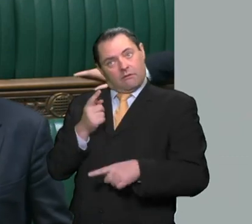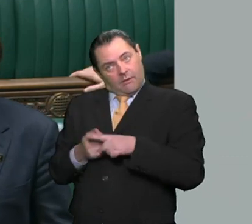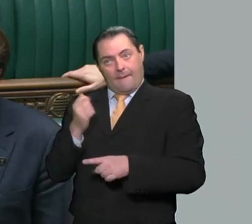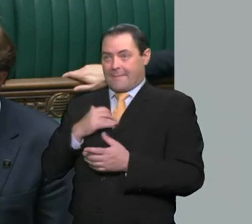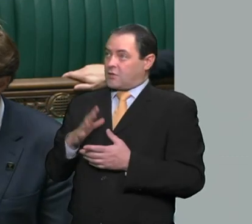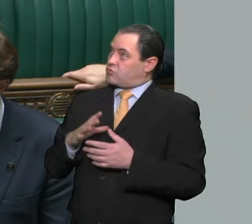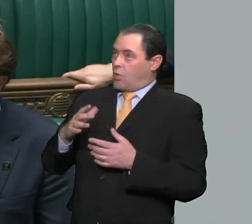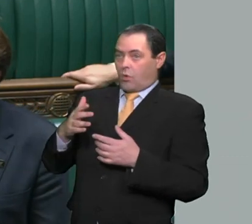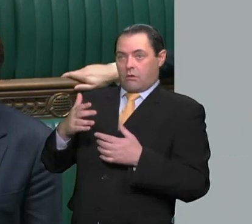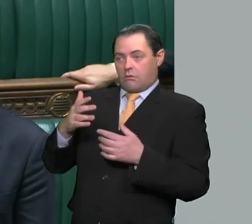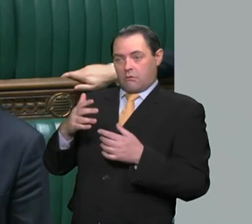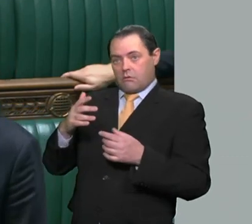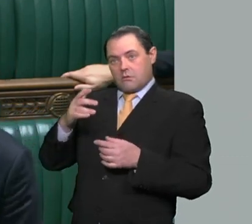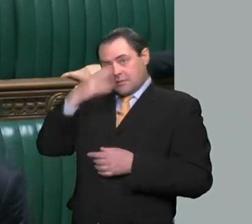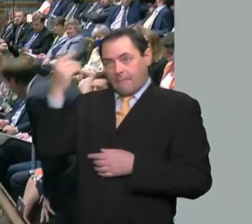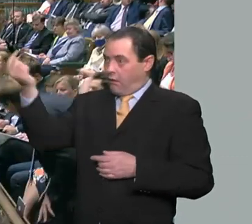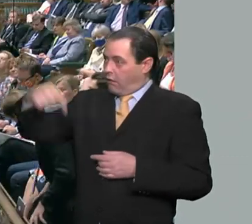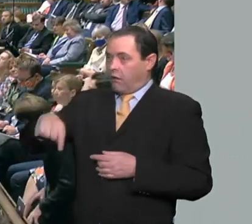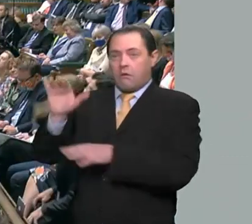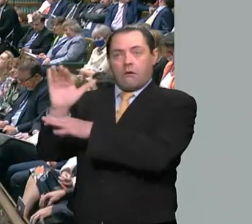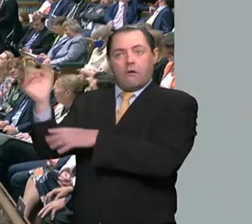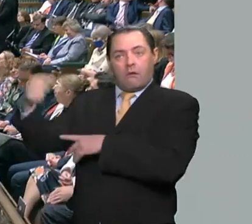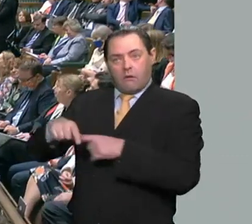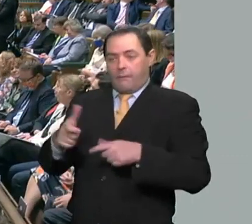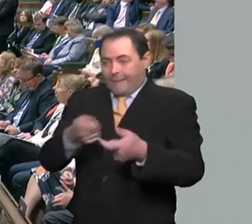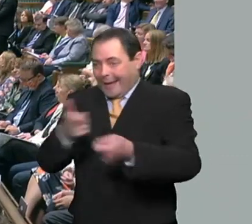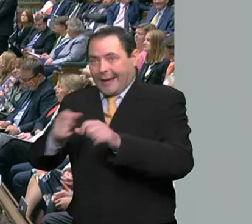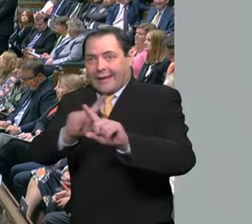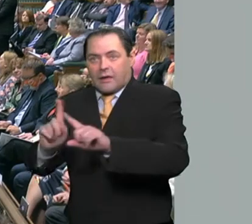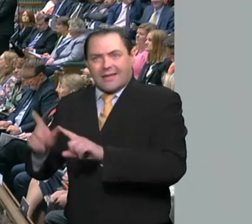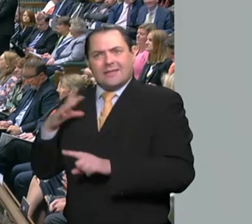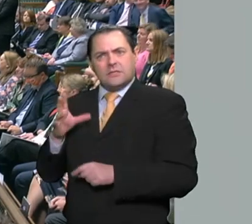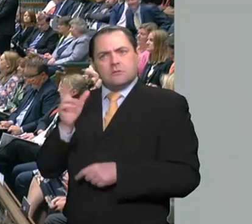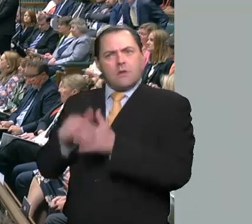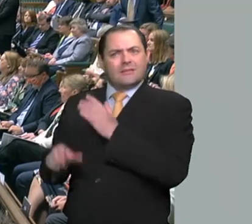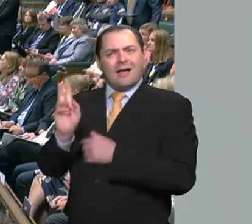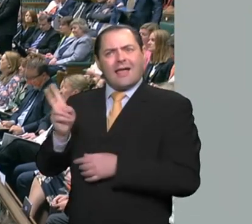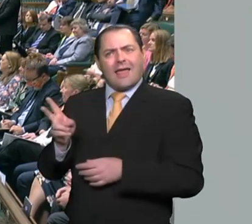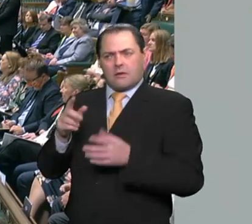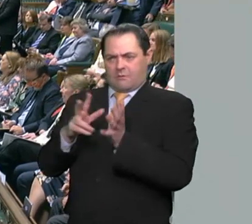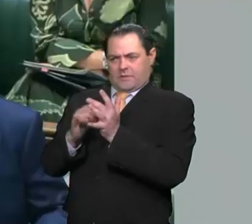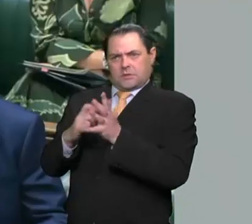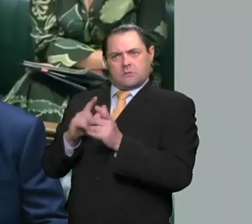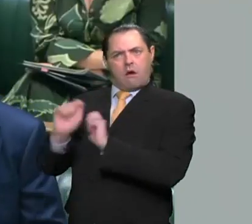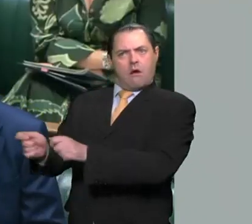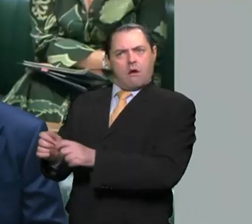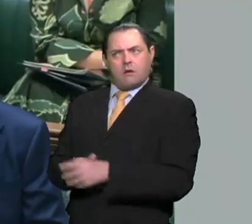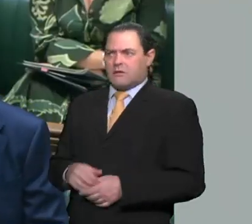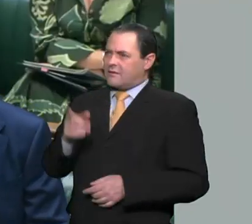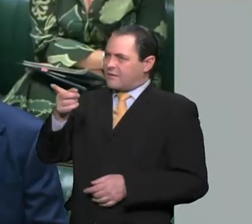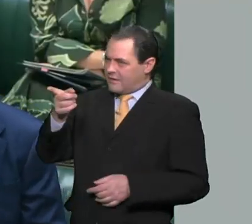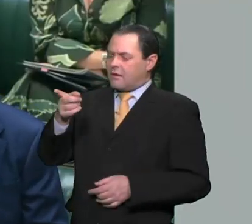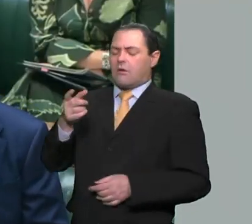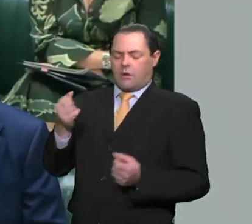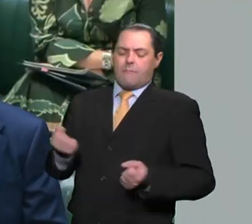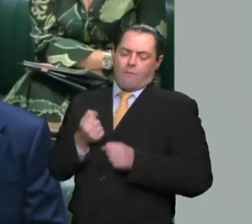seasonal agriculture worker scheme renewed. Thank you. My honourable friend is a powerful champion for his